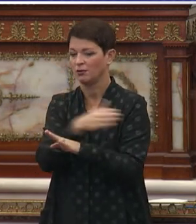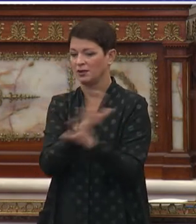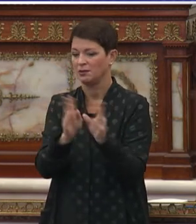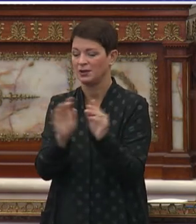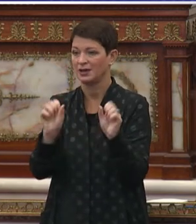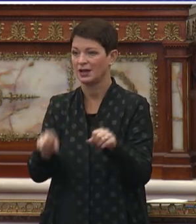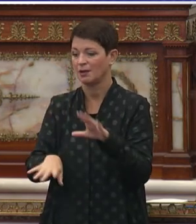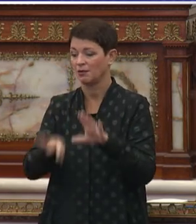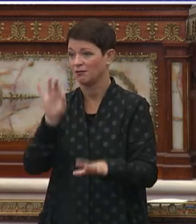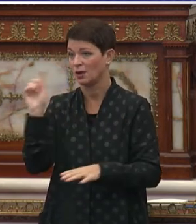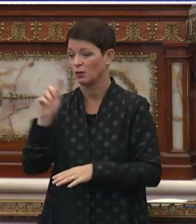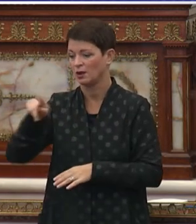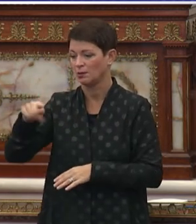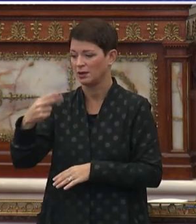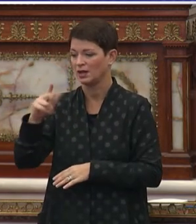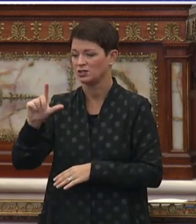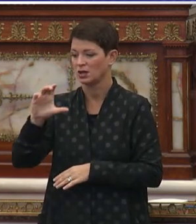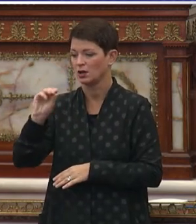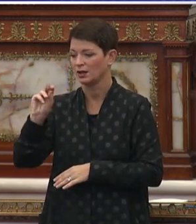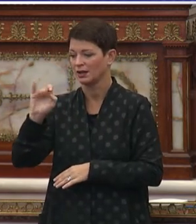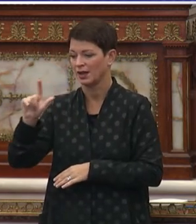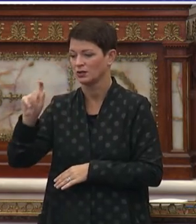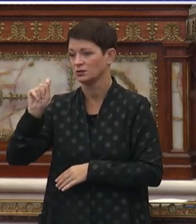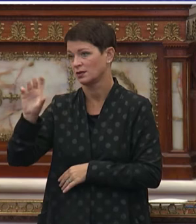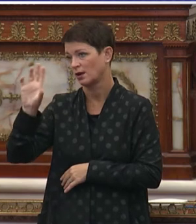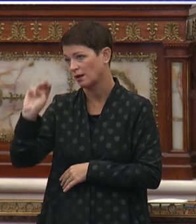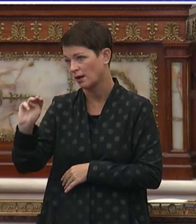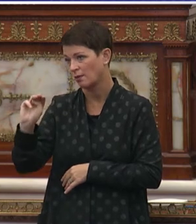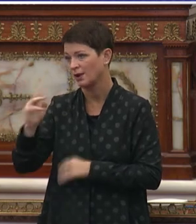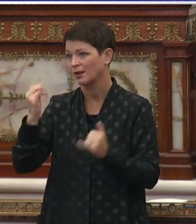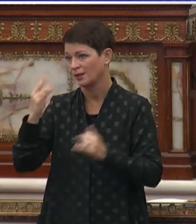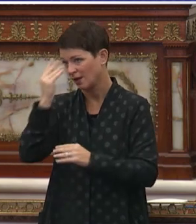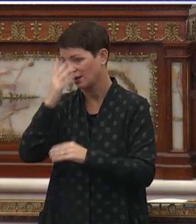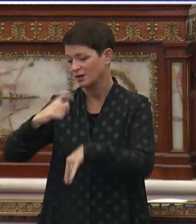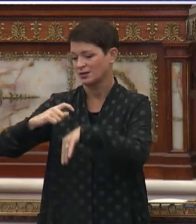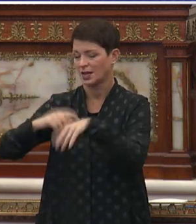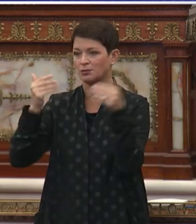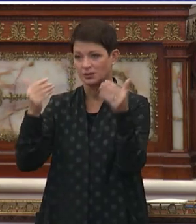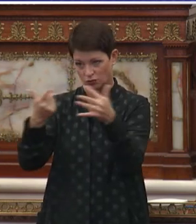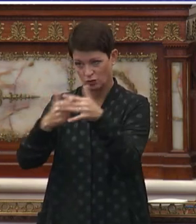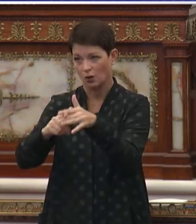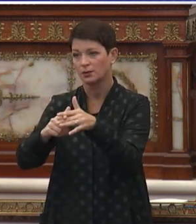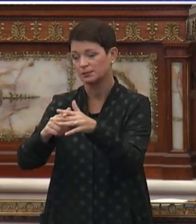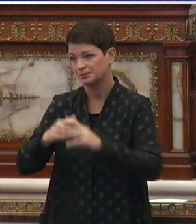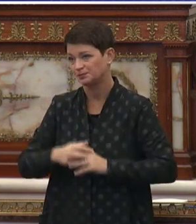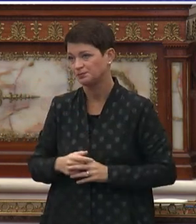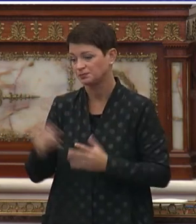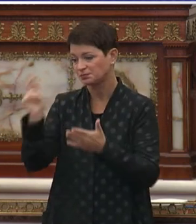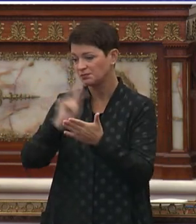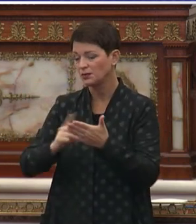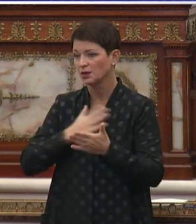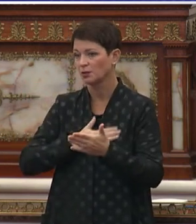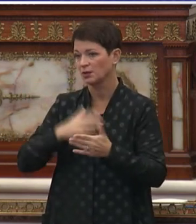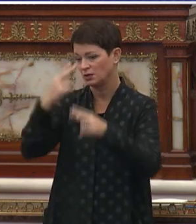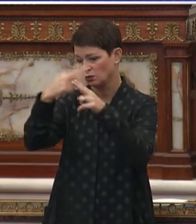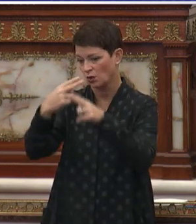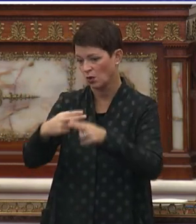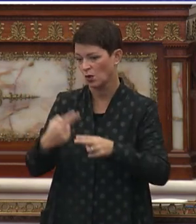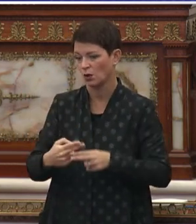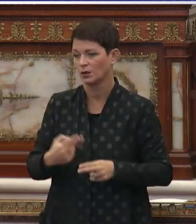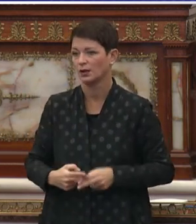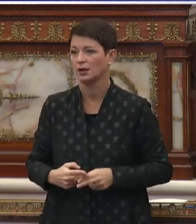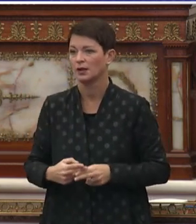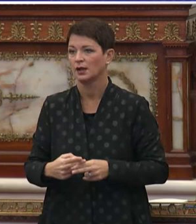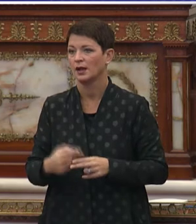can also be found on phlcouncil.com. I now note that the hour has come. The clerk will please call the roll to take attendance,